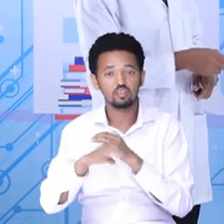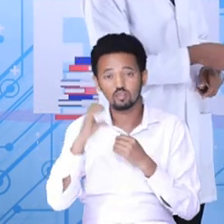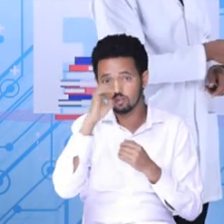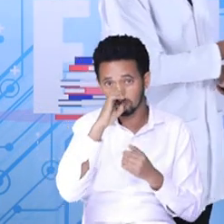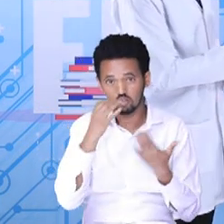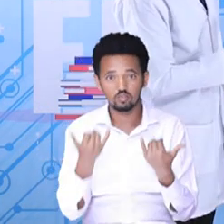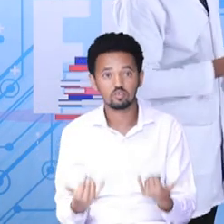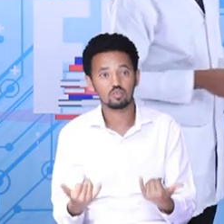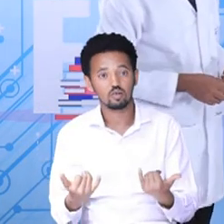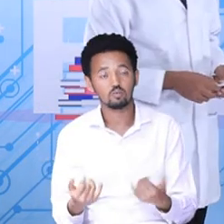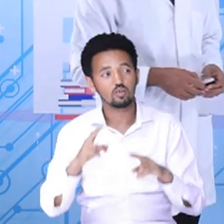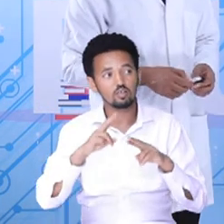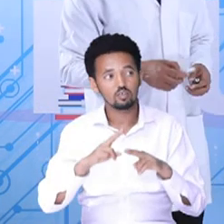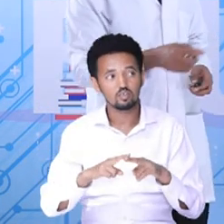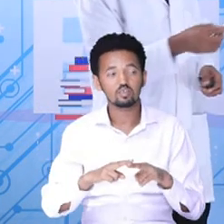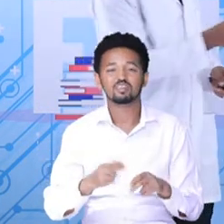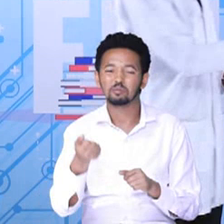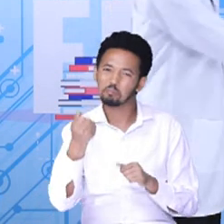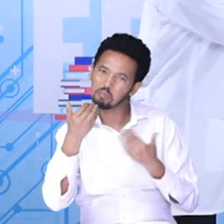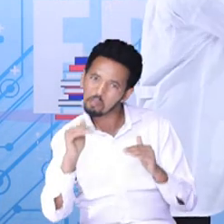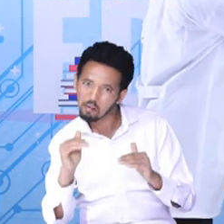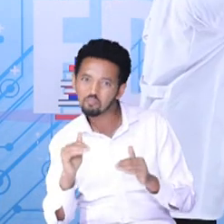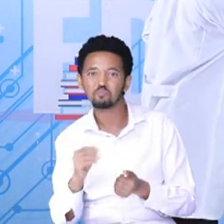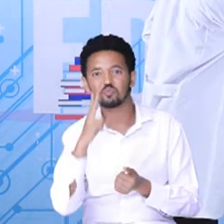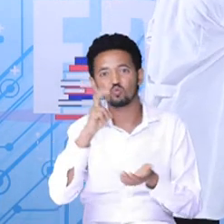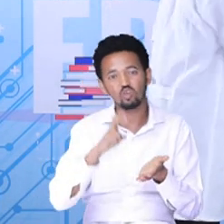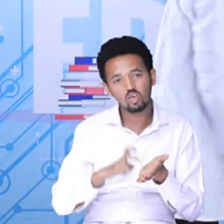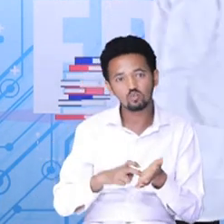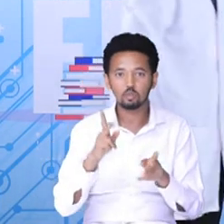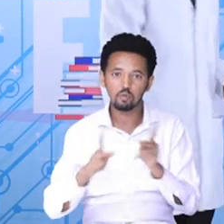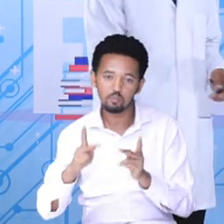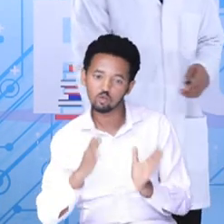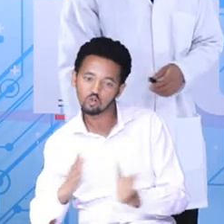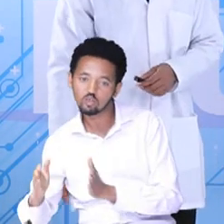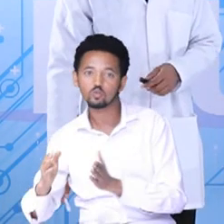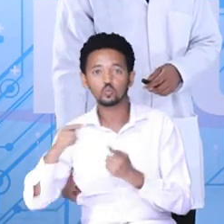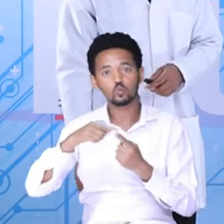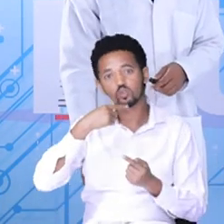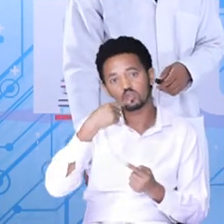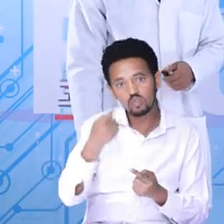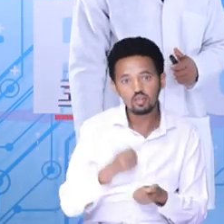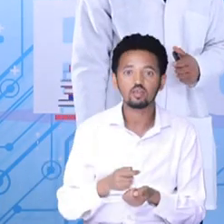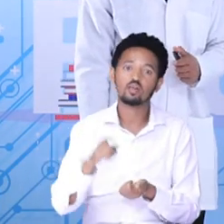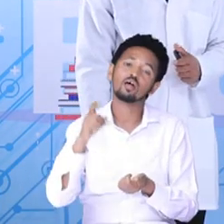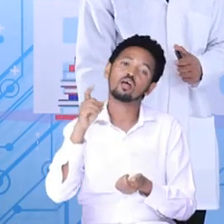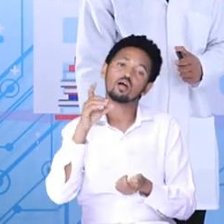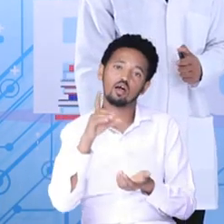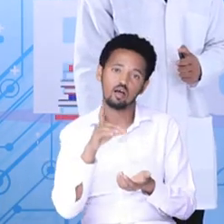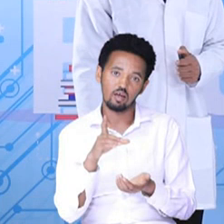Ethiopia, settlement has a minimum of 2,000 people in order to say urban.